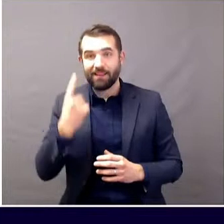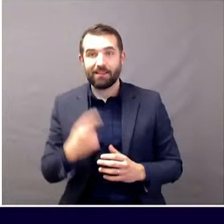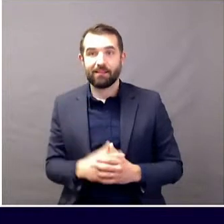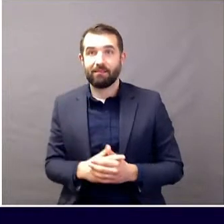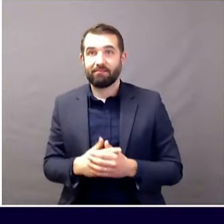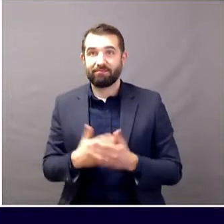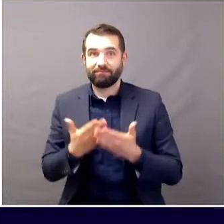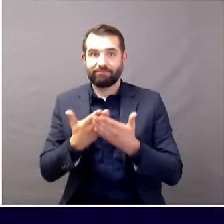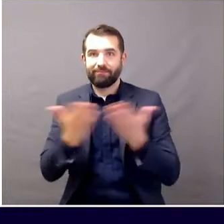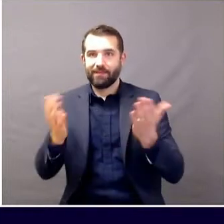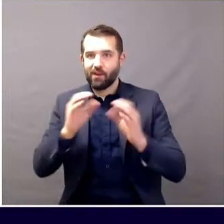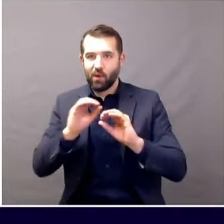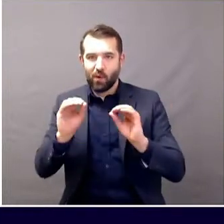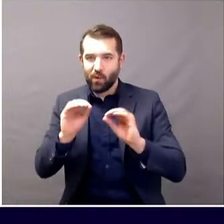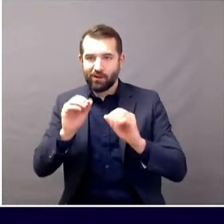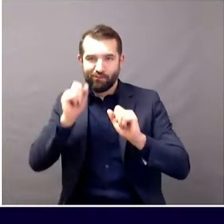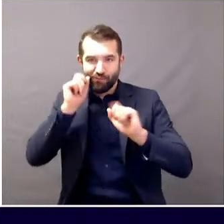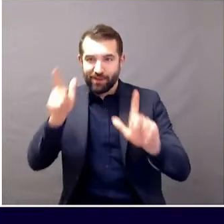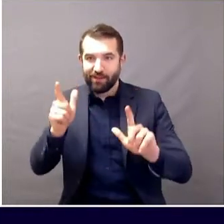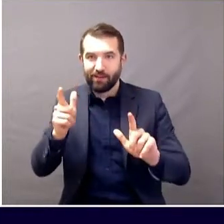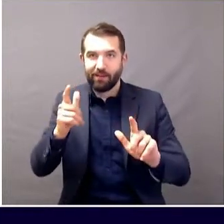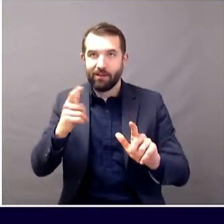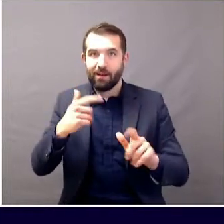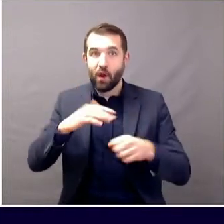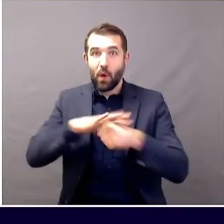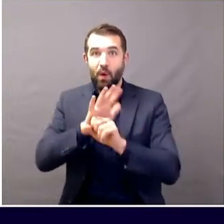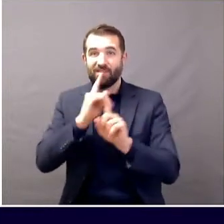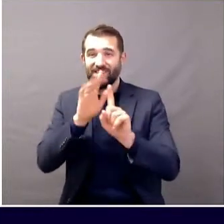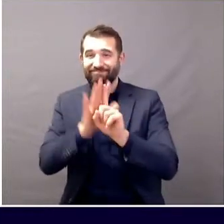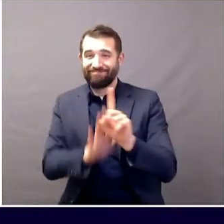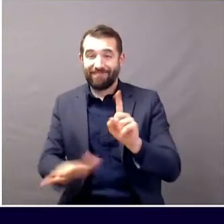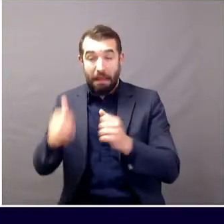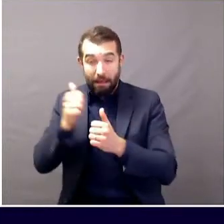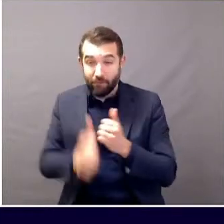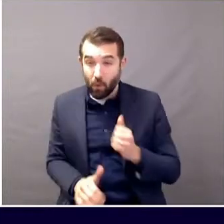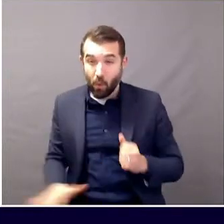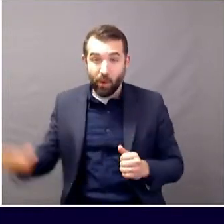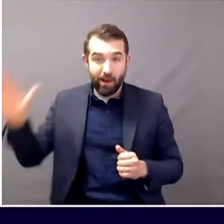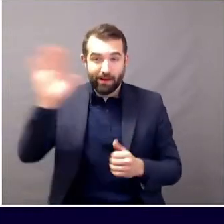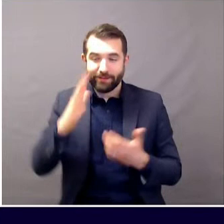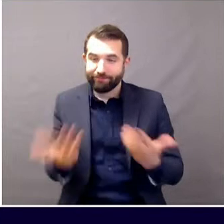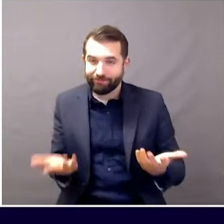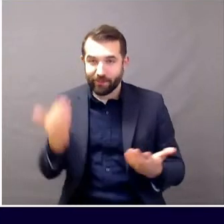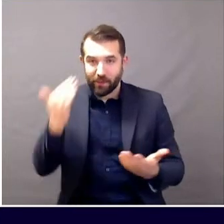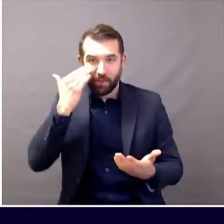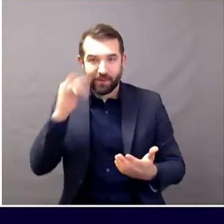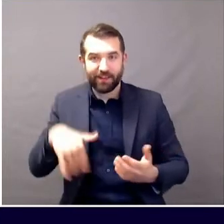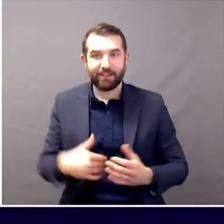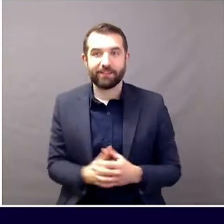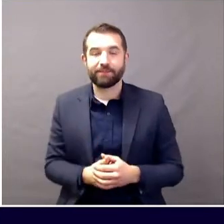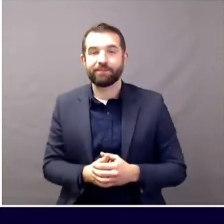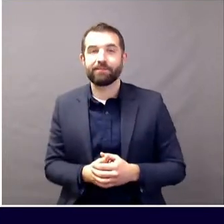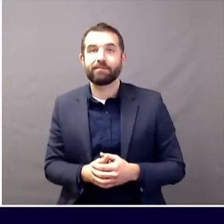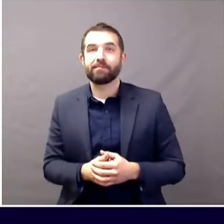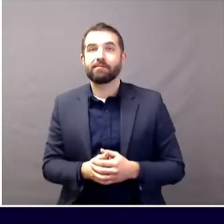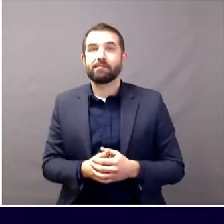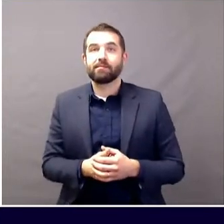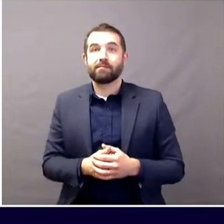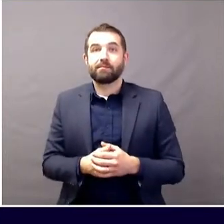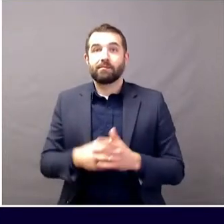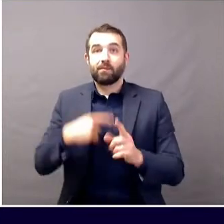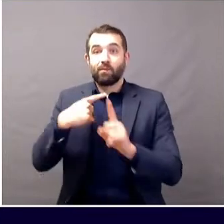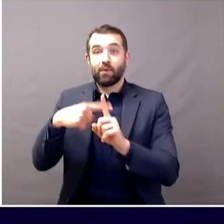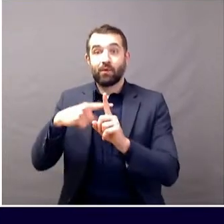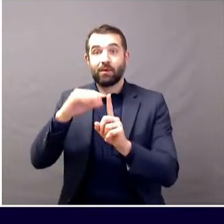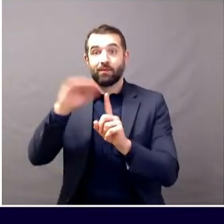that the virus is everywhere. And although the positivity rate, which by the way, is on a PDF, it's not visualized,